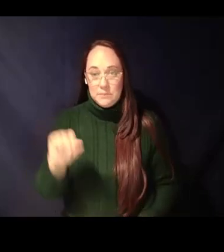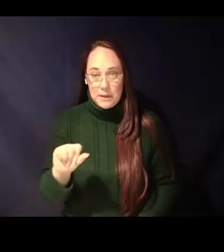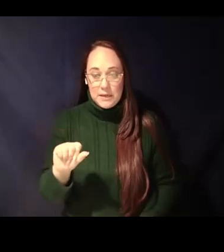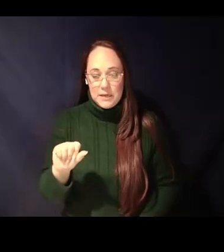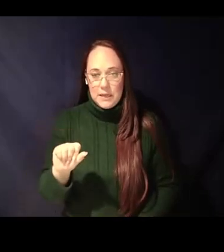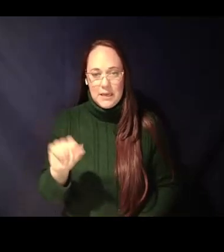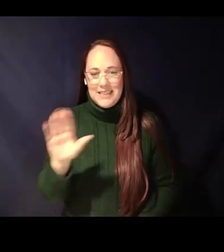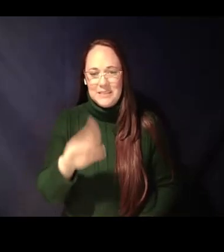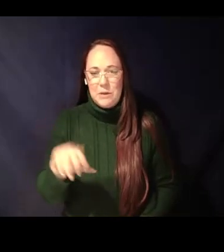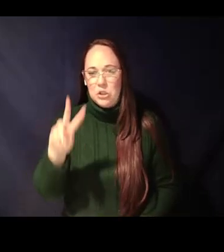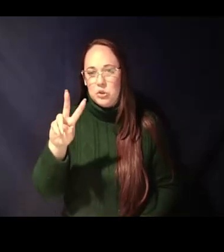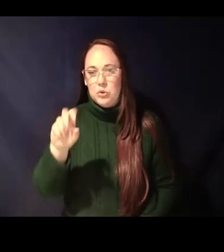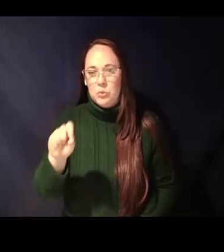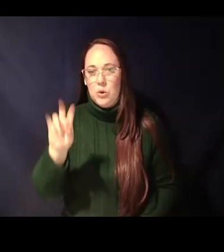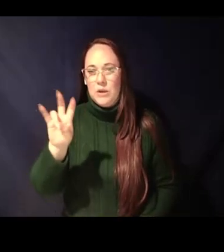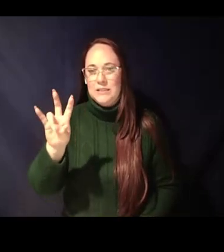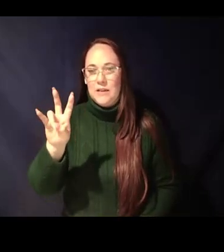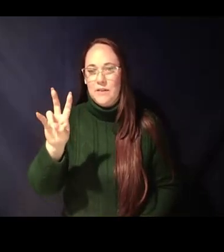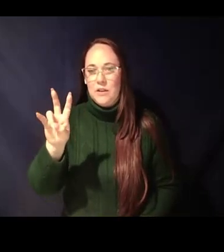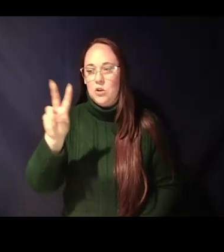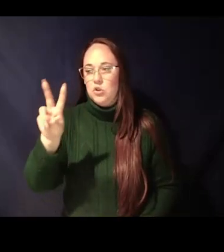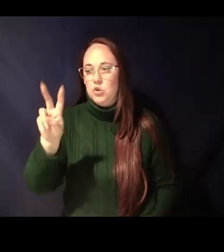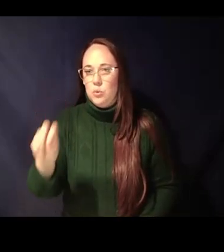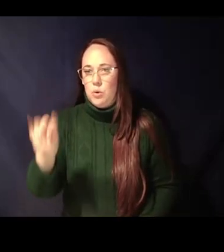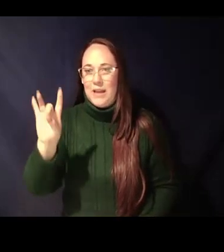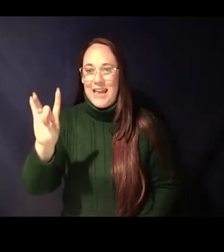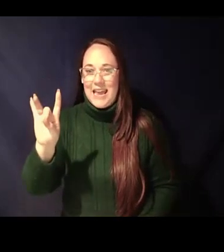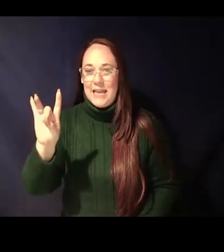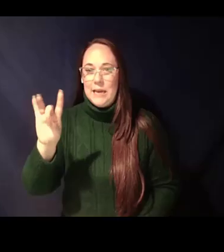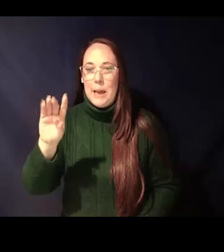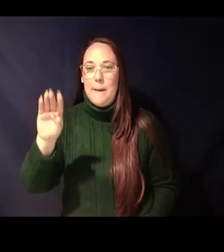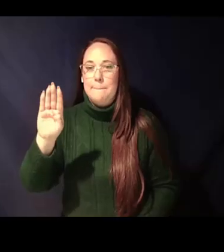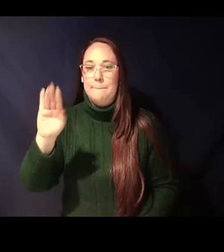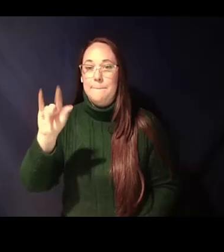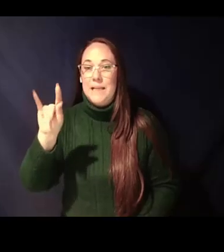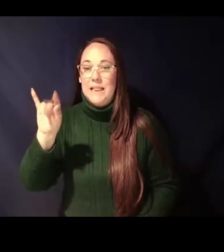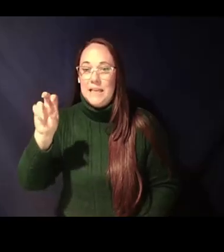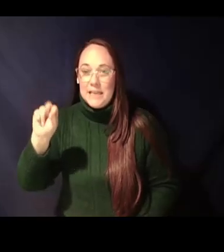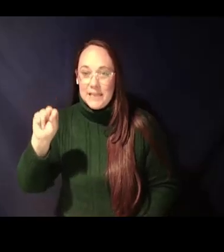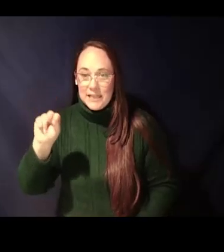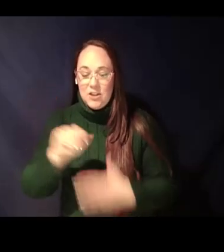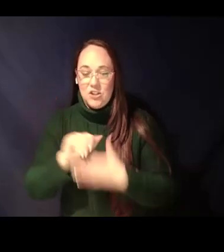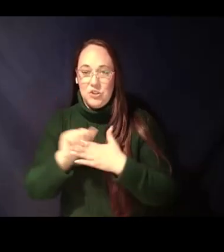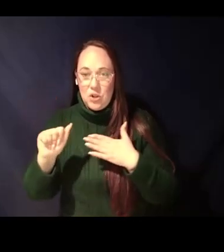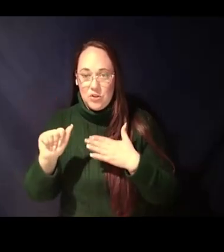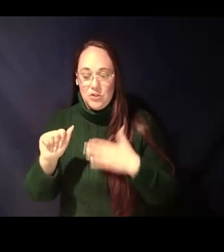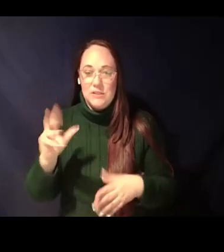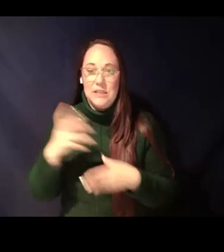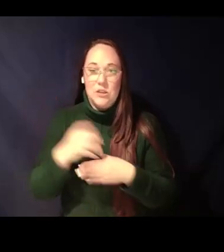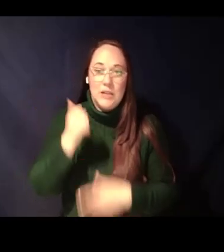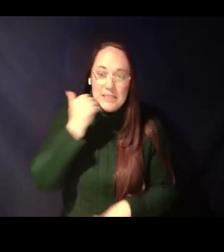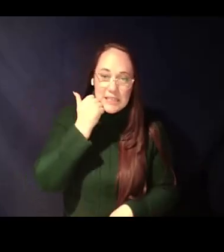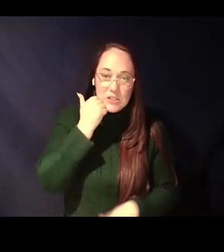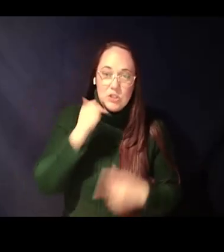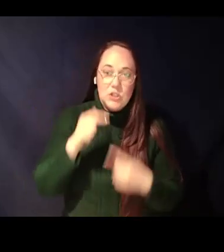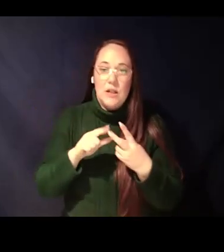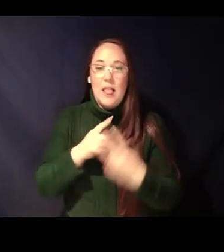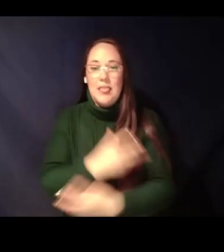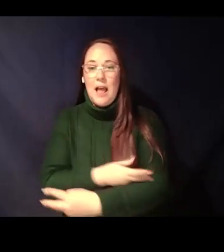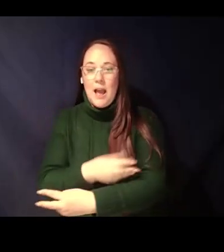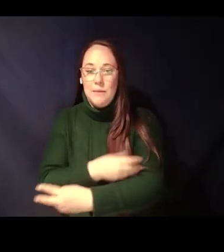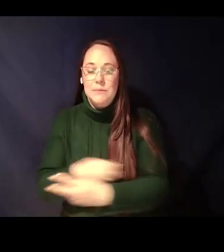about $2.8 billion here. It includes things like dental, labs, imaging,